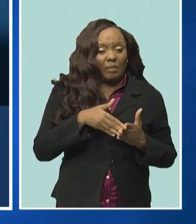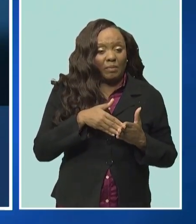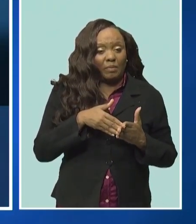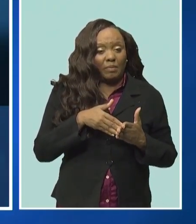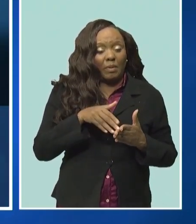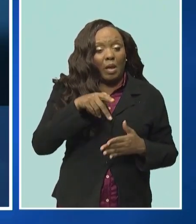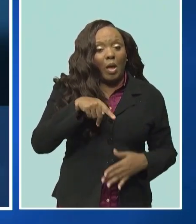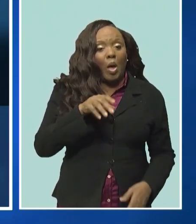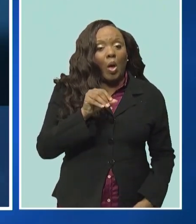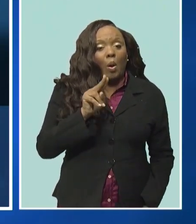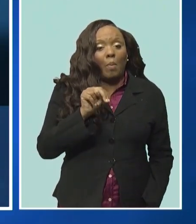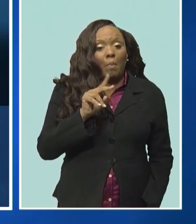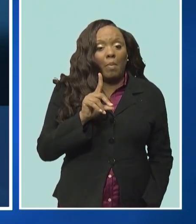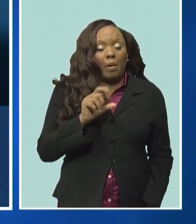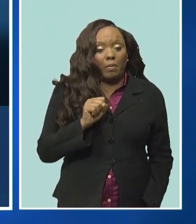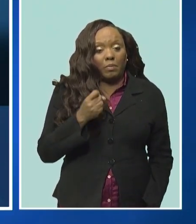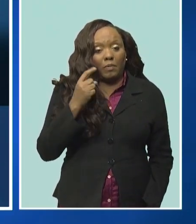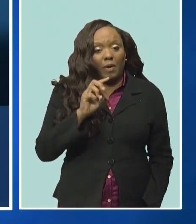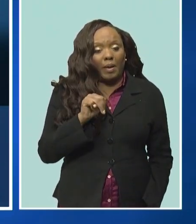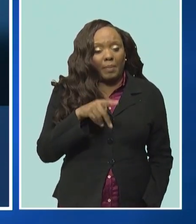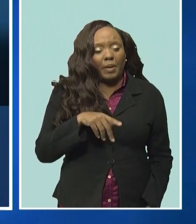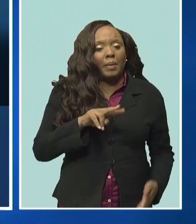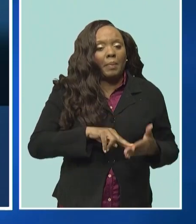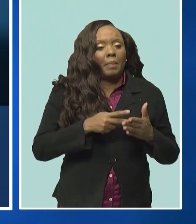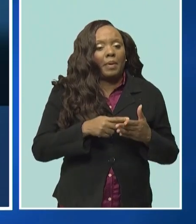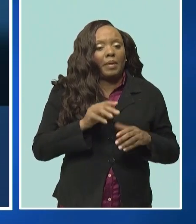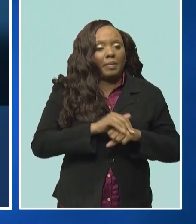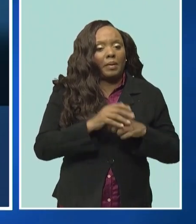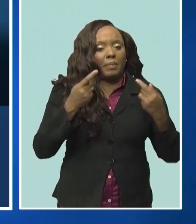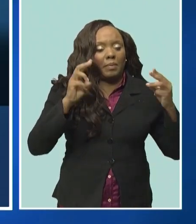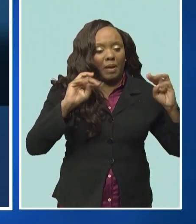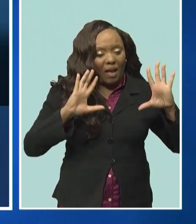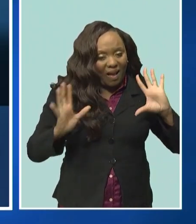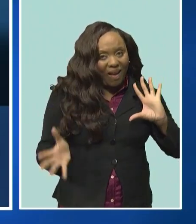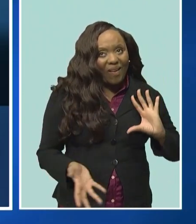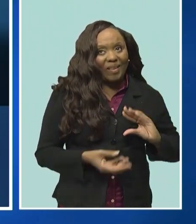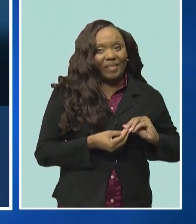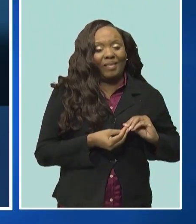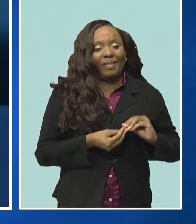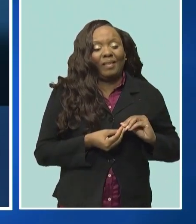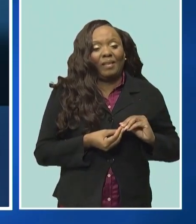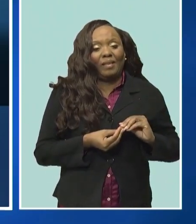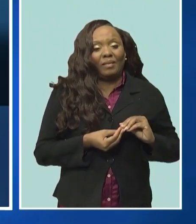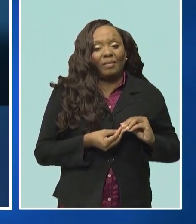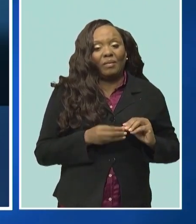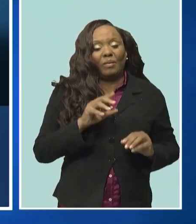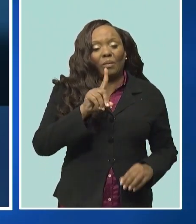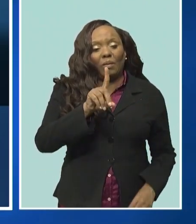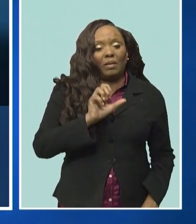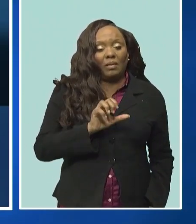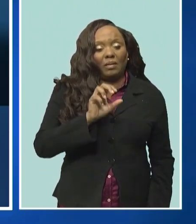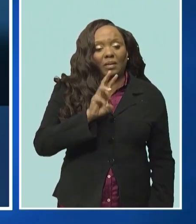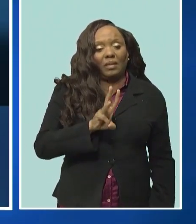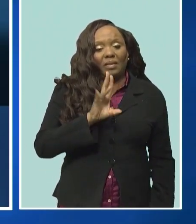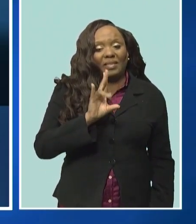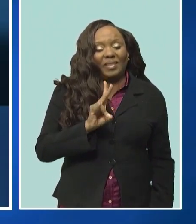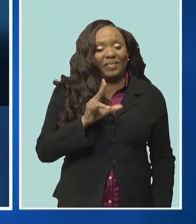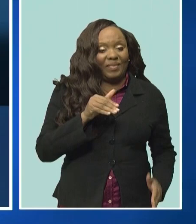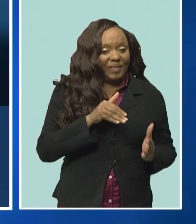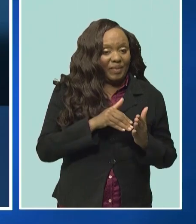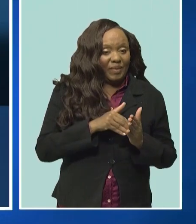for his serving as an MP. This gives the British Prime Minister a total compensation package of about